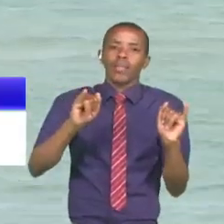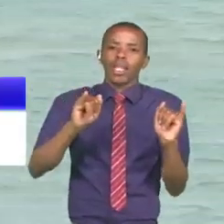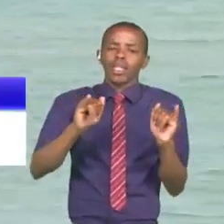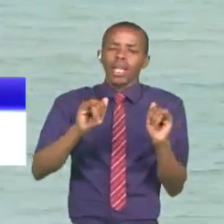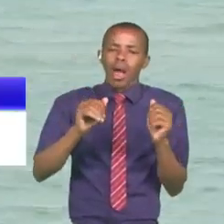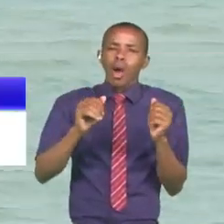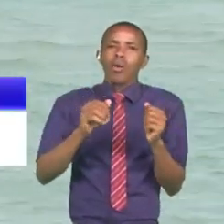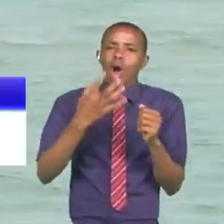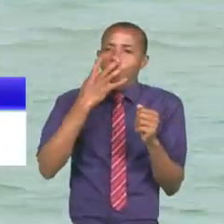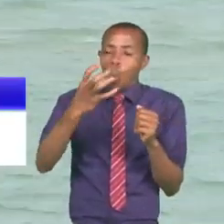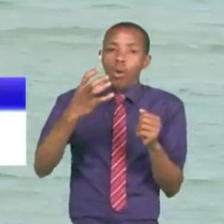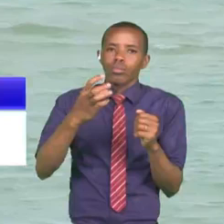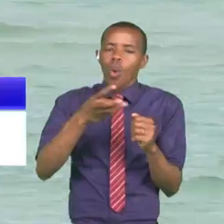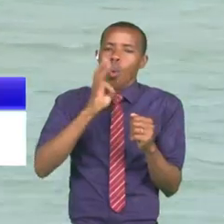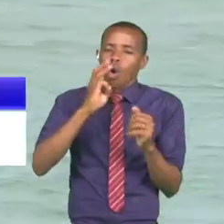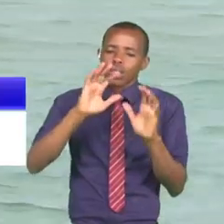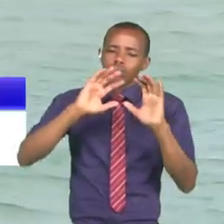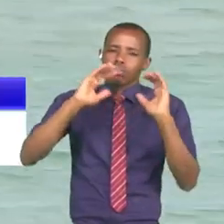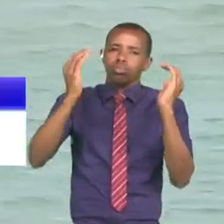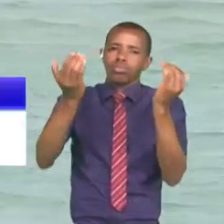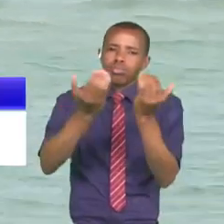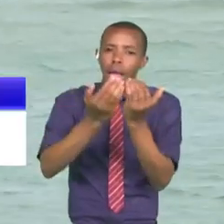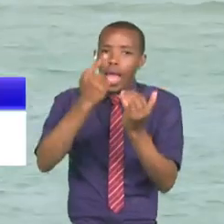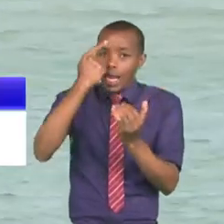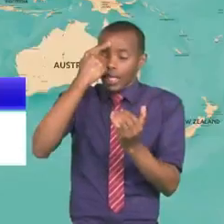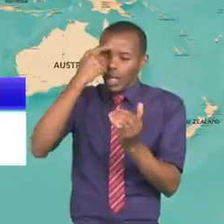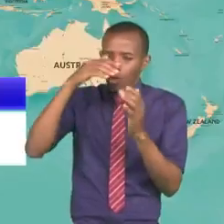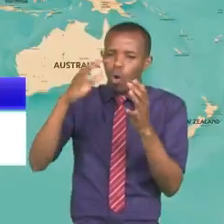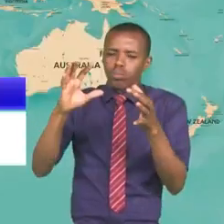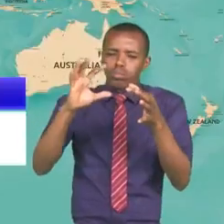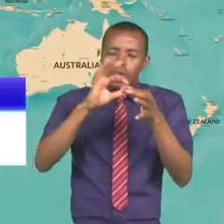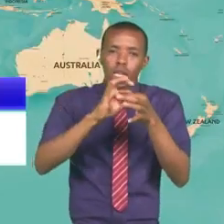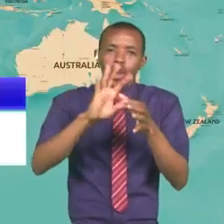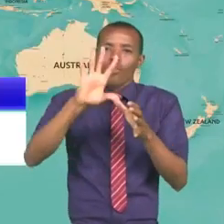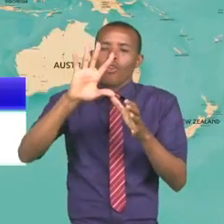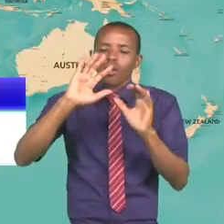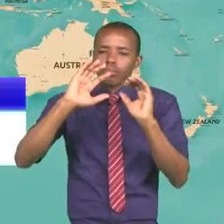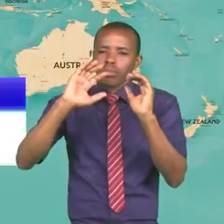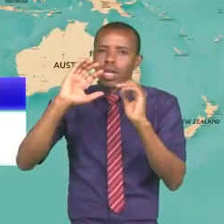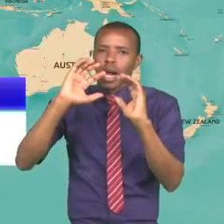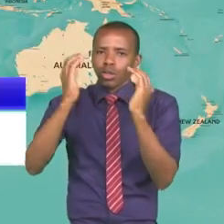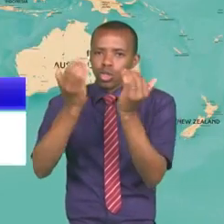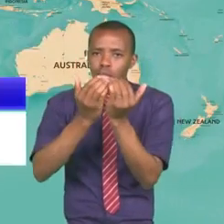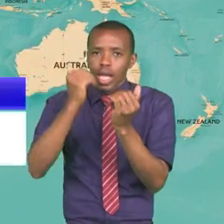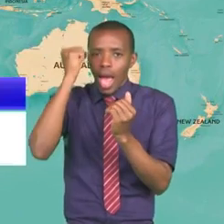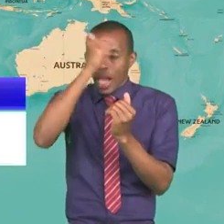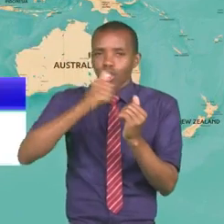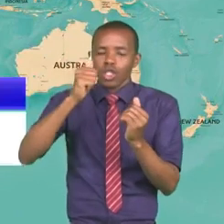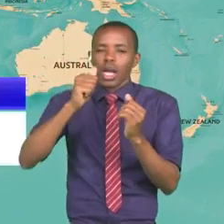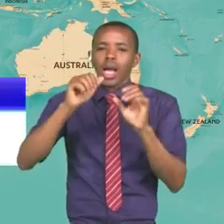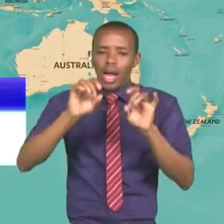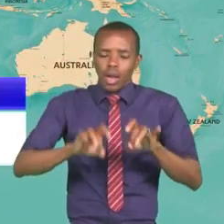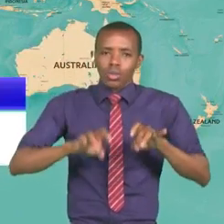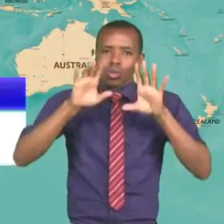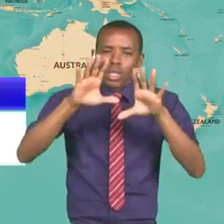warmest ocean globally. Indian Ocean connects four continents: Asia, Australia,